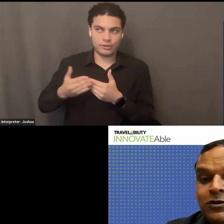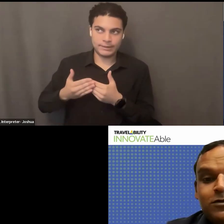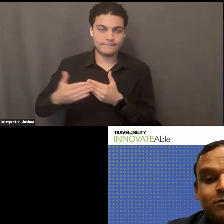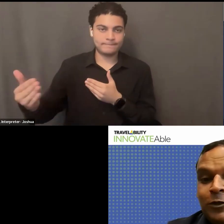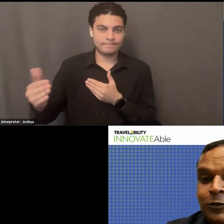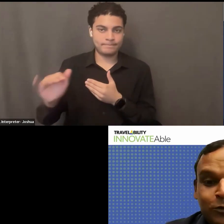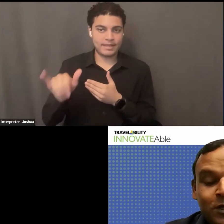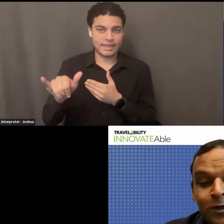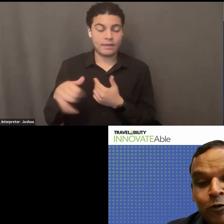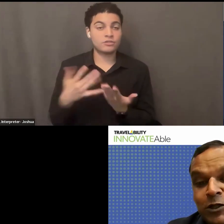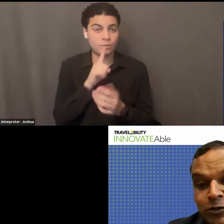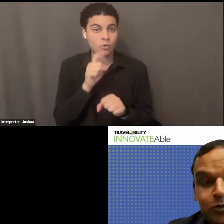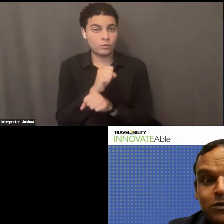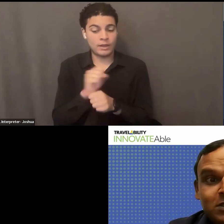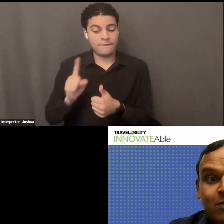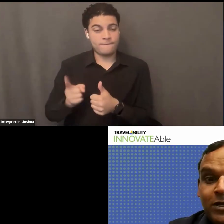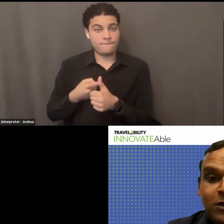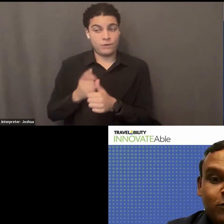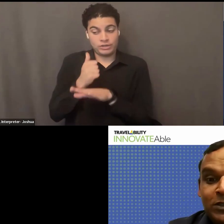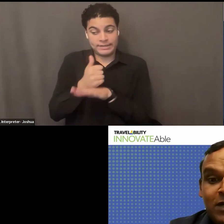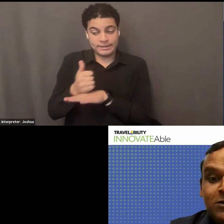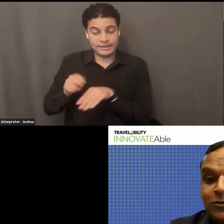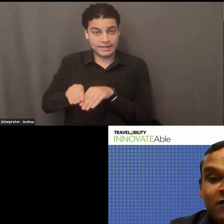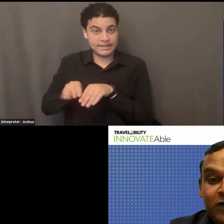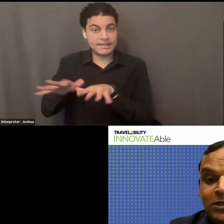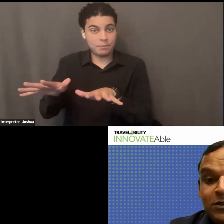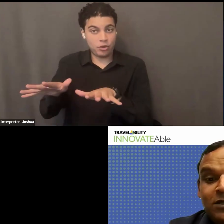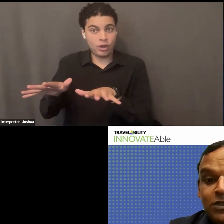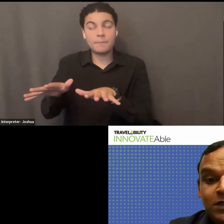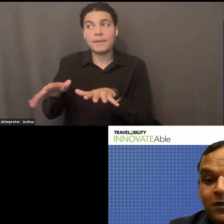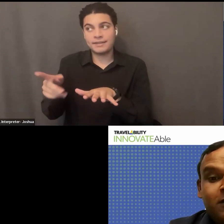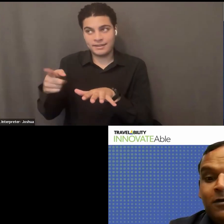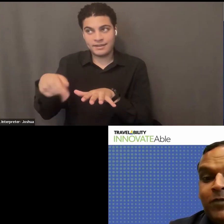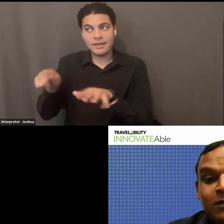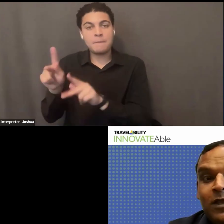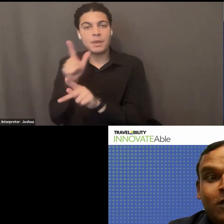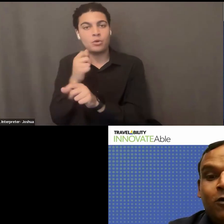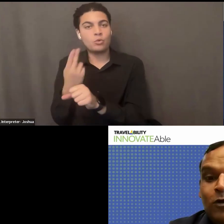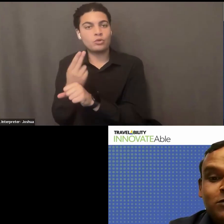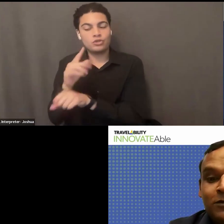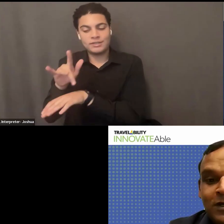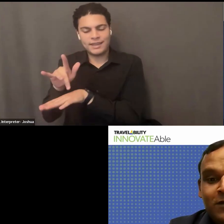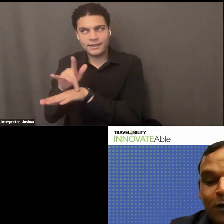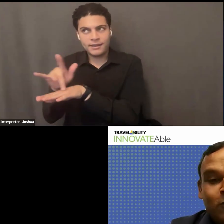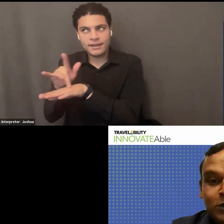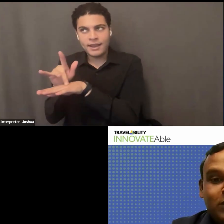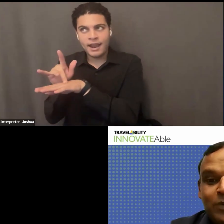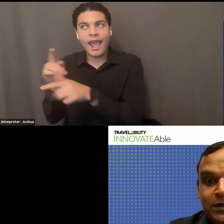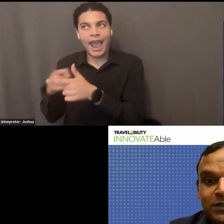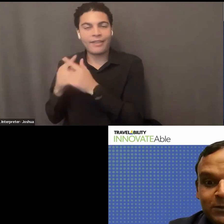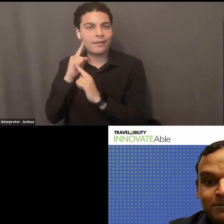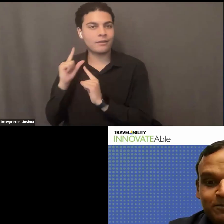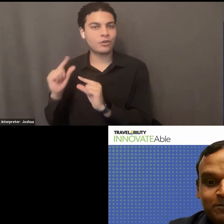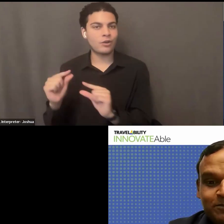first deployments, the ones who use the tablet normally tells to their friends in the same city, and then